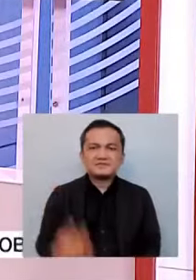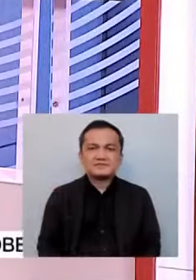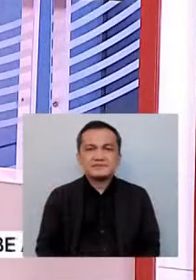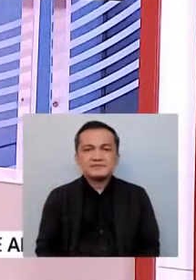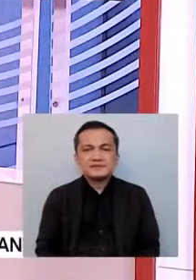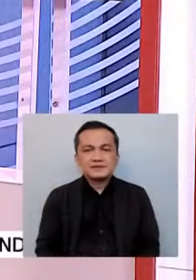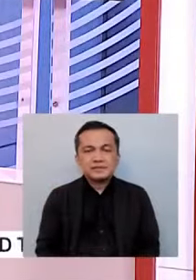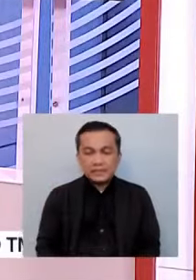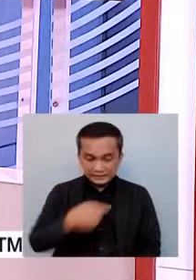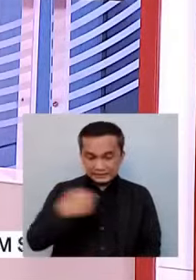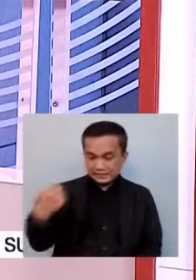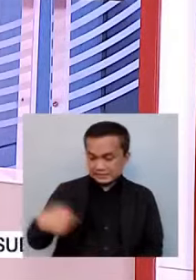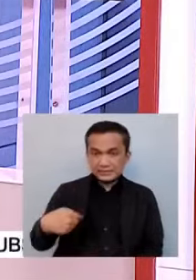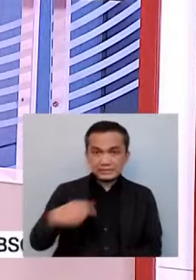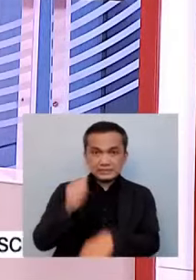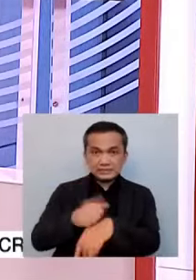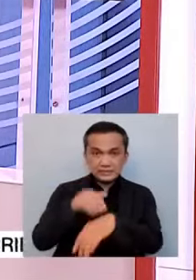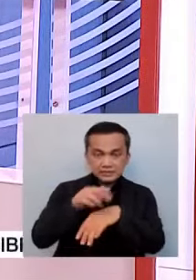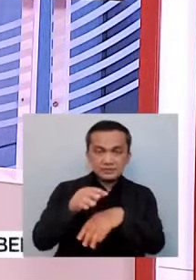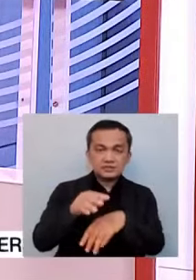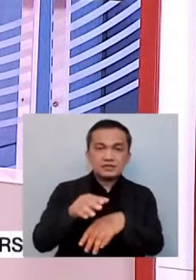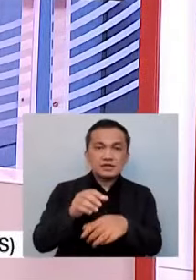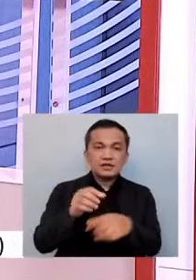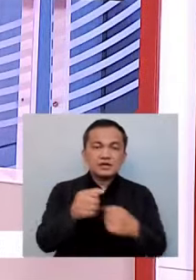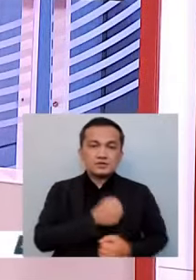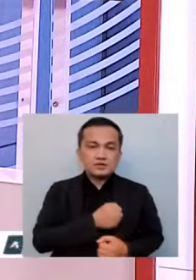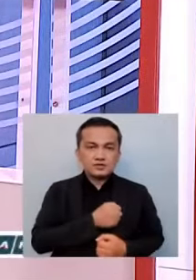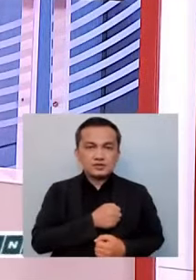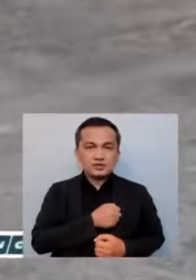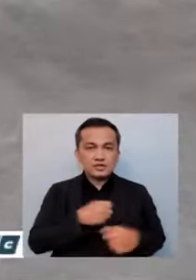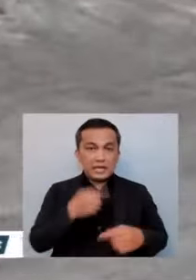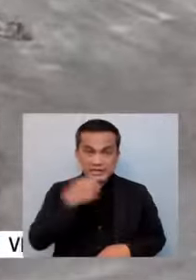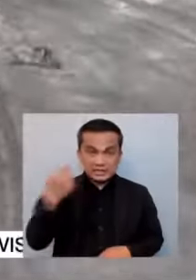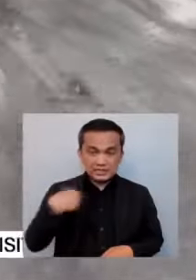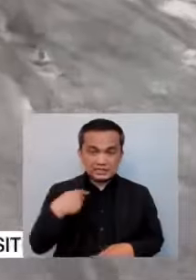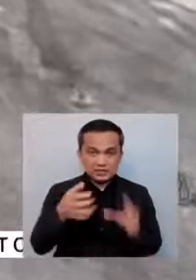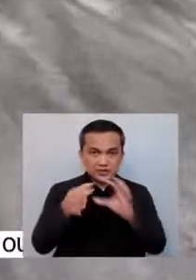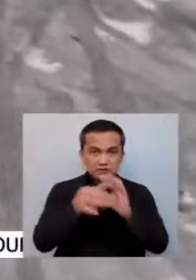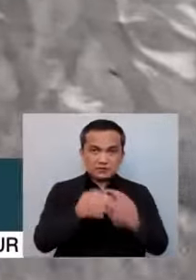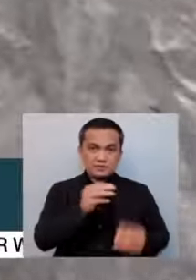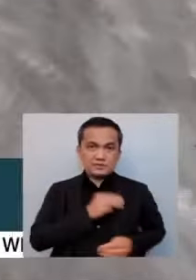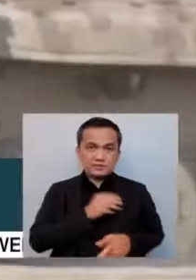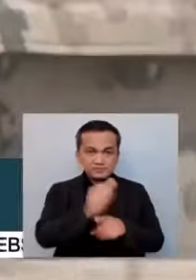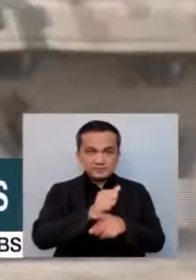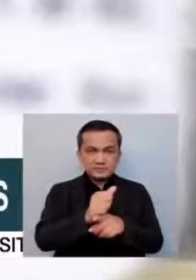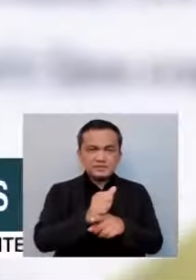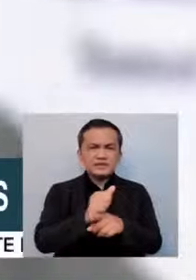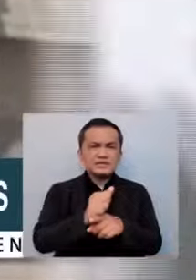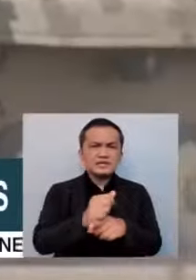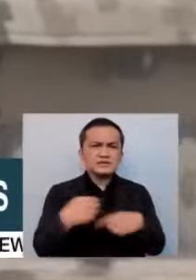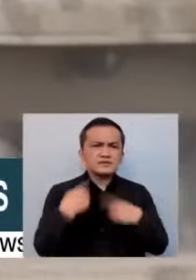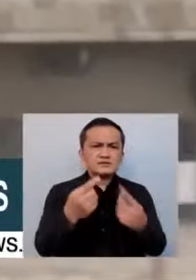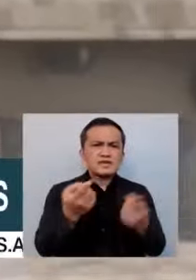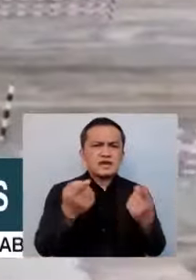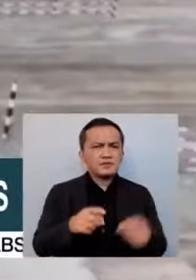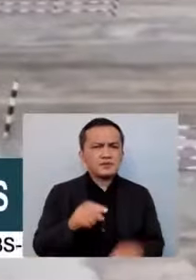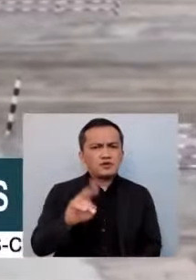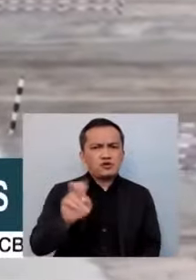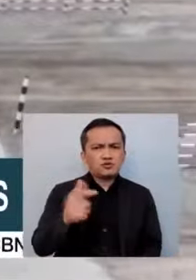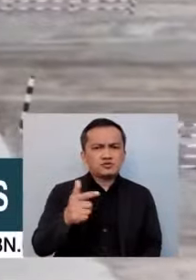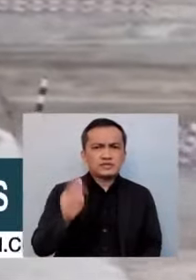China set to send its troops to Russia for joint military drills. The exercises will take place from August 30 to September